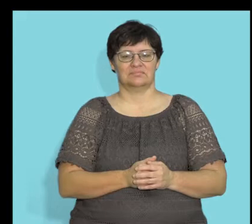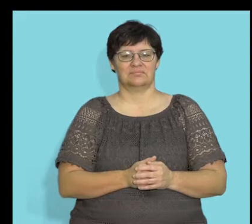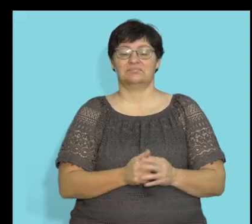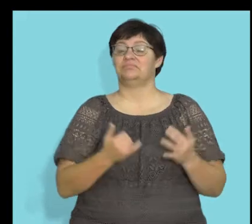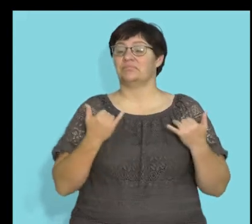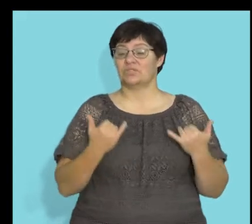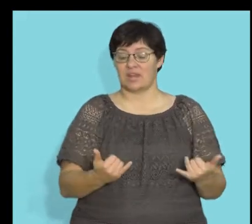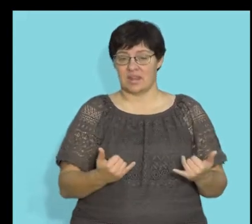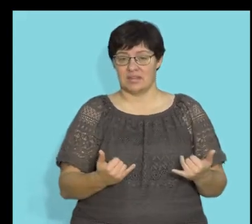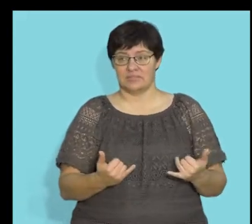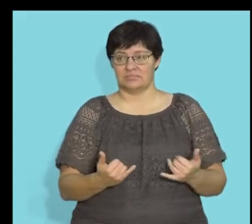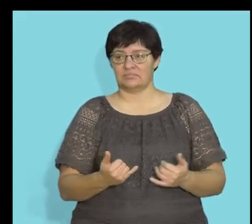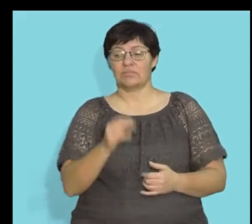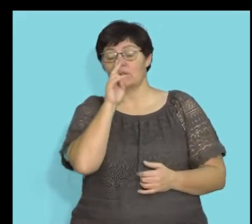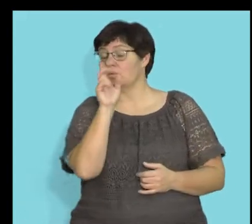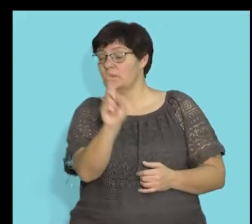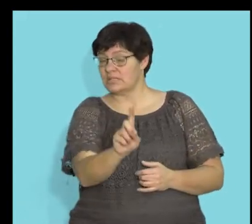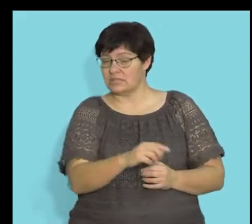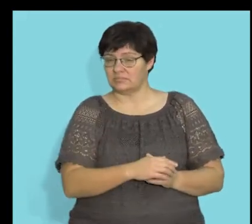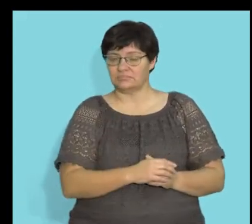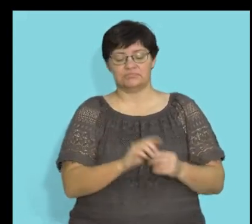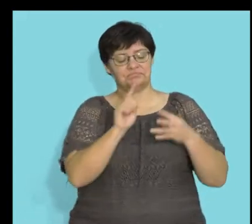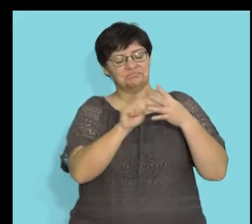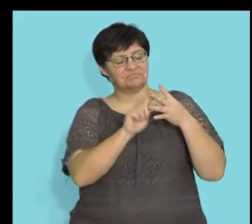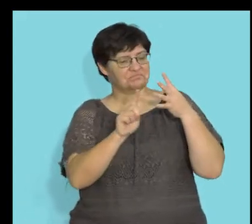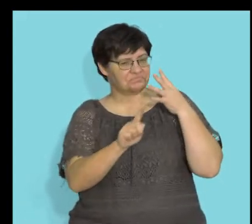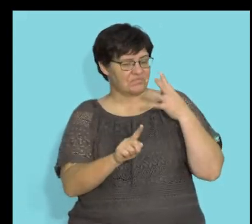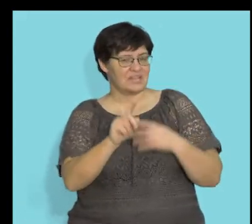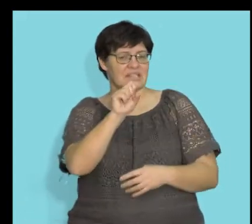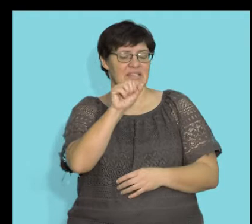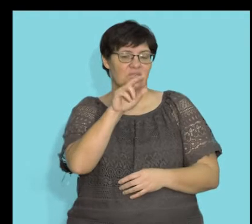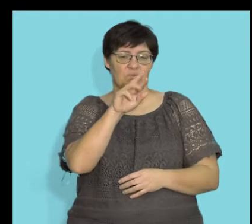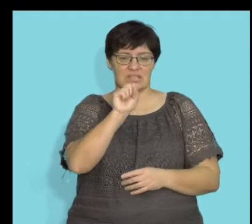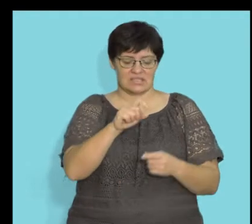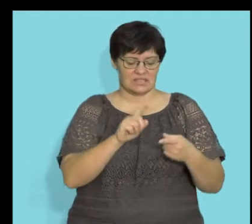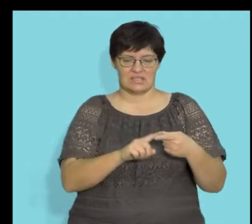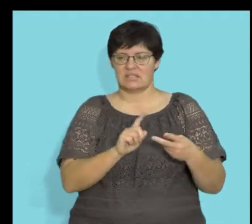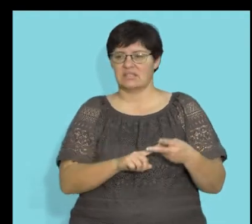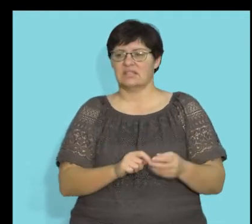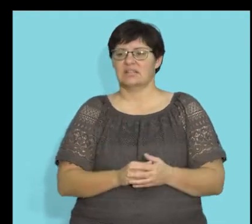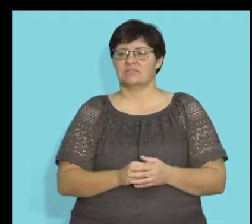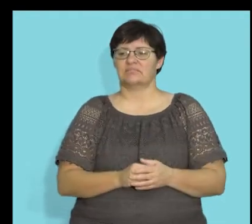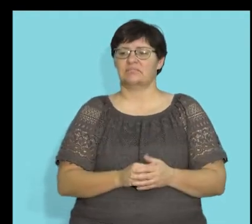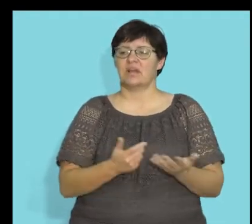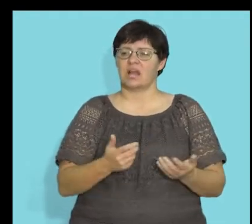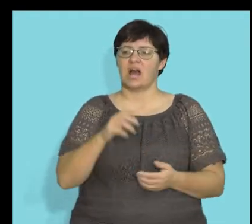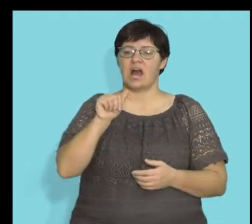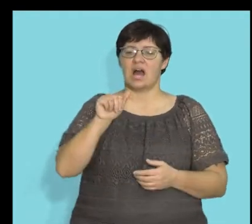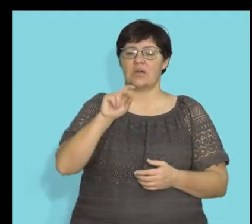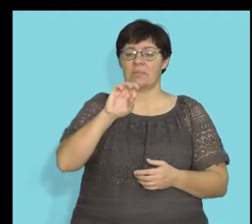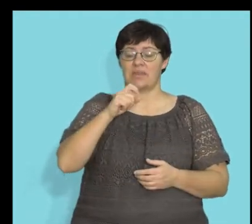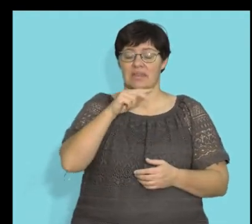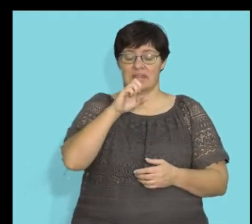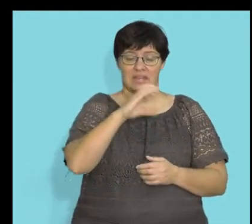So everyone, today we are going to be looking at different series. We're going to be looking at arithmetic series as well